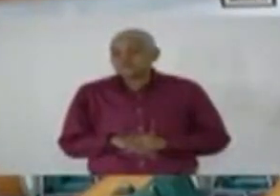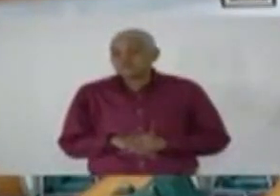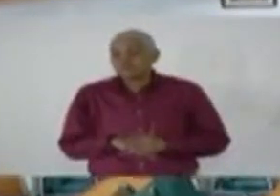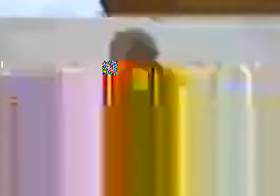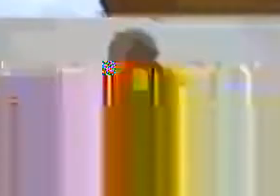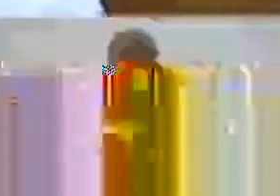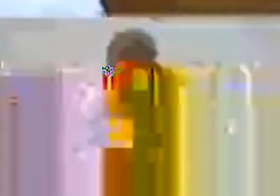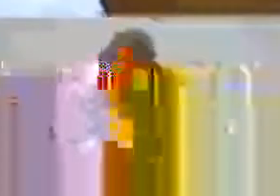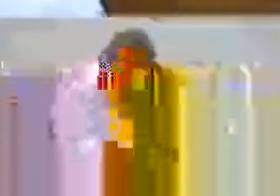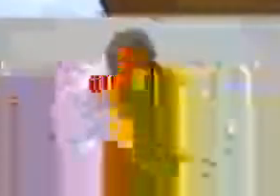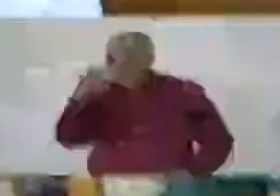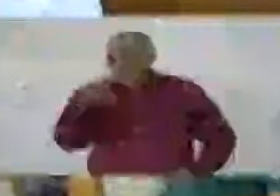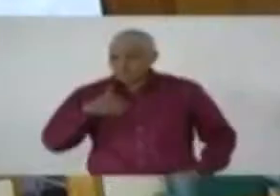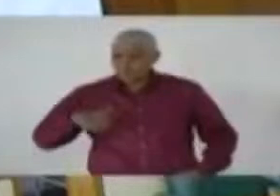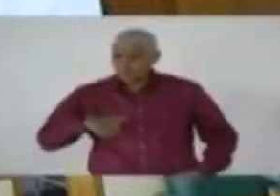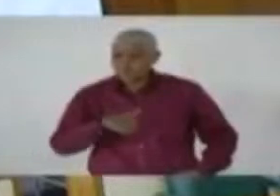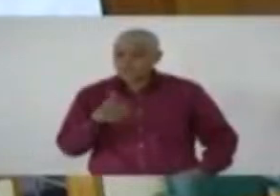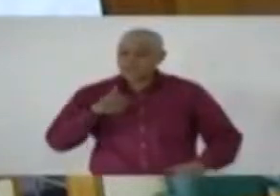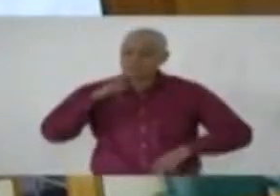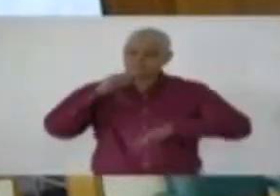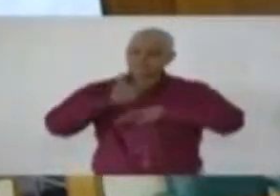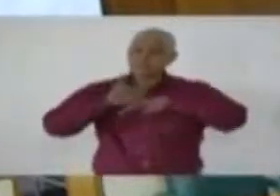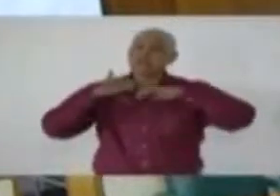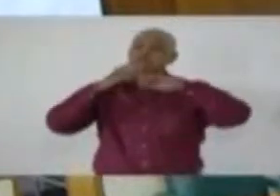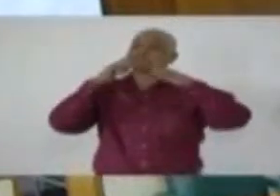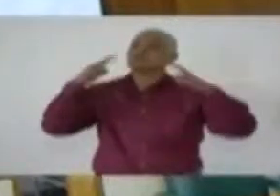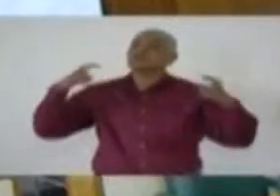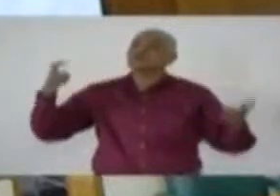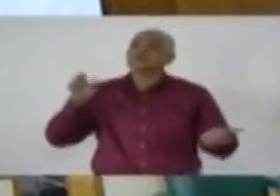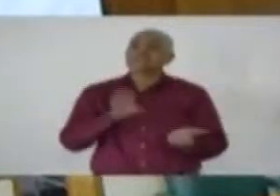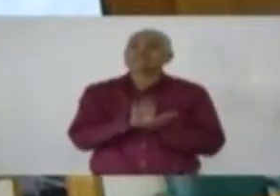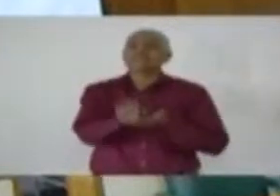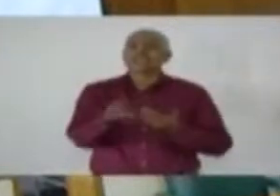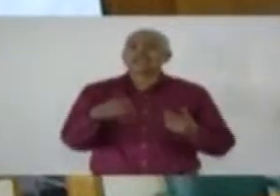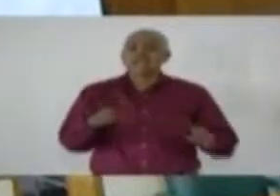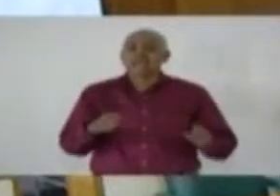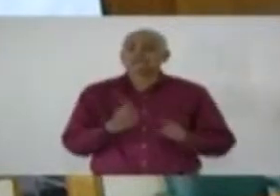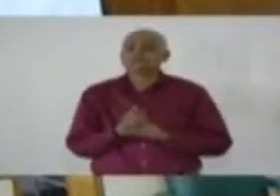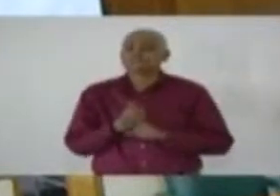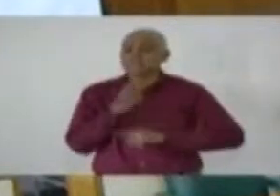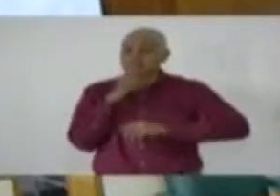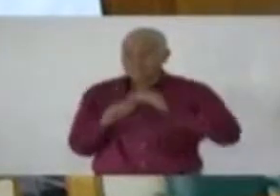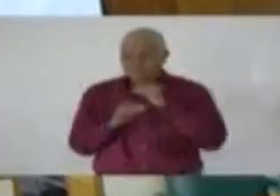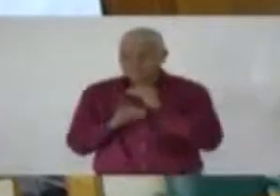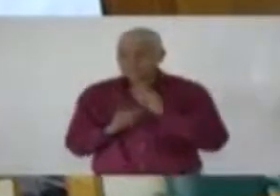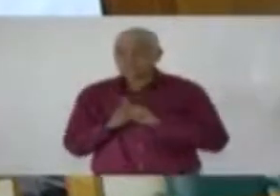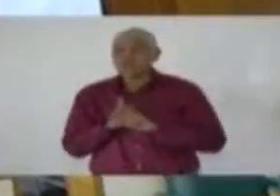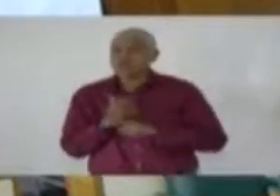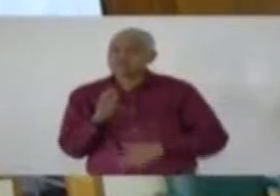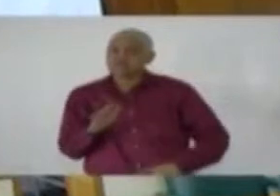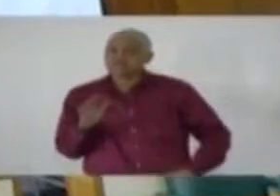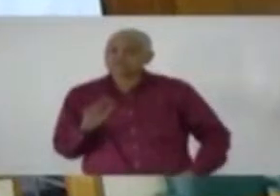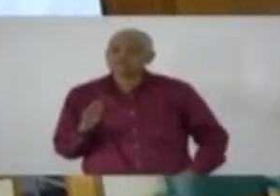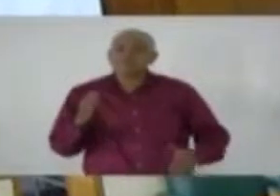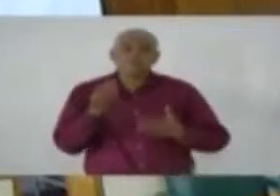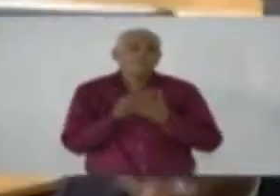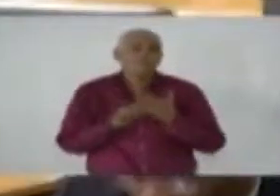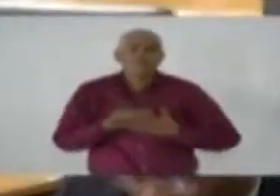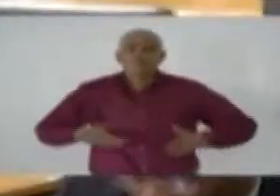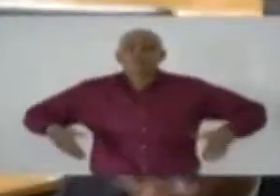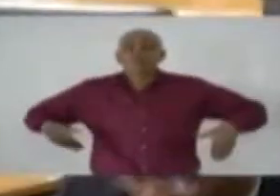Mr. President, we have implemented this huge amount of additional